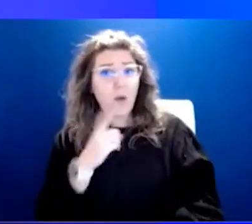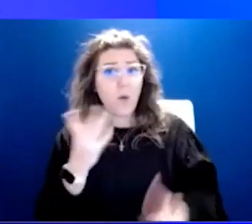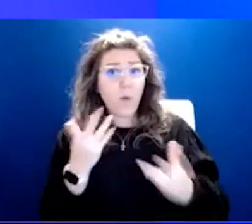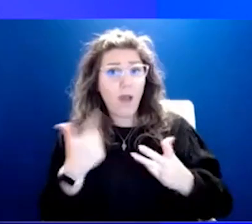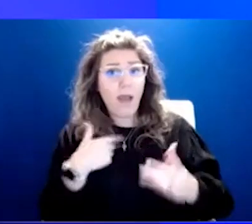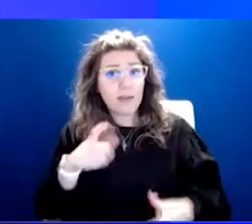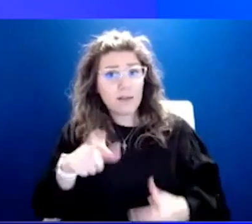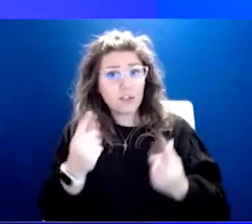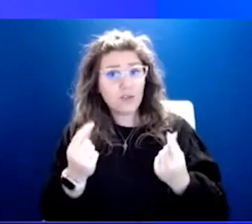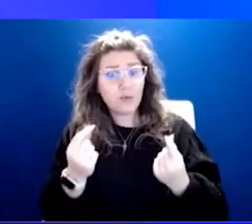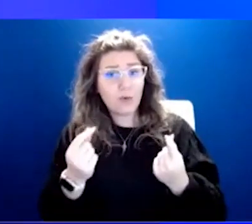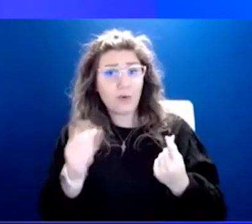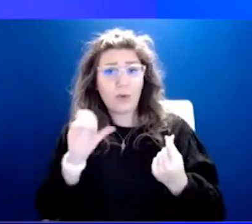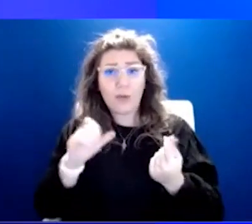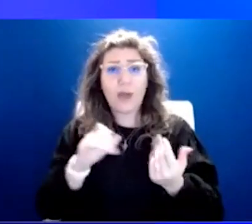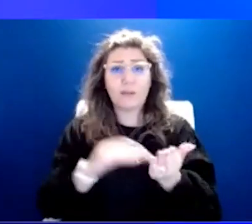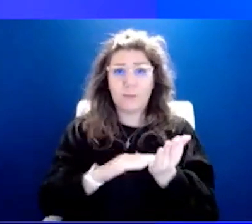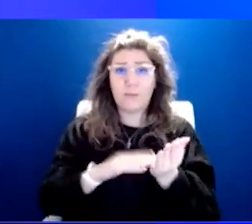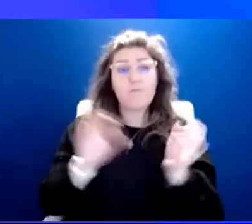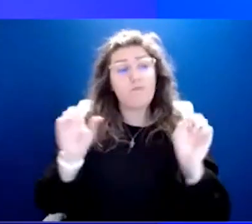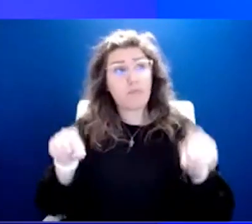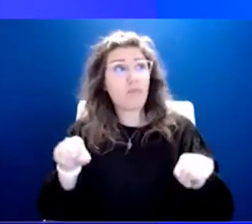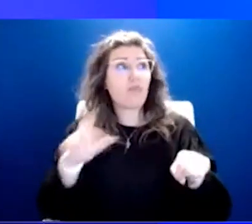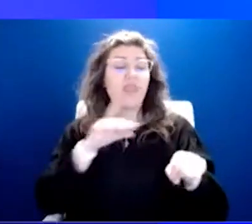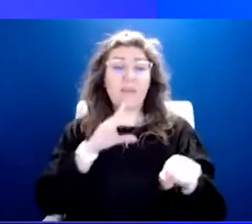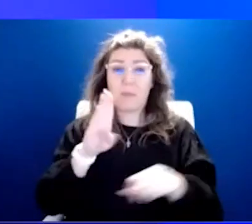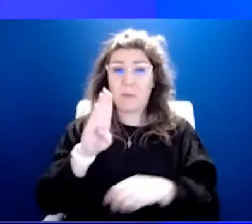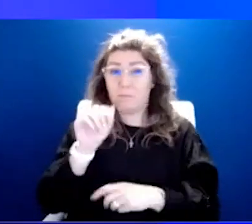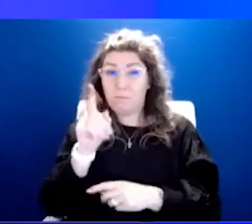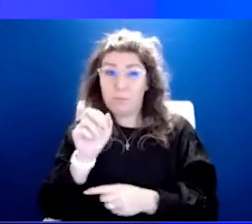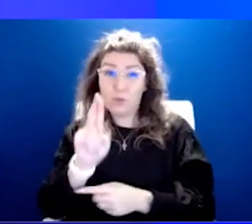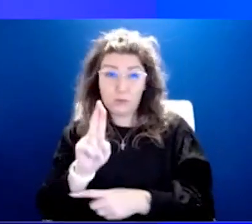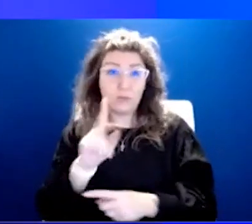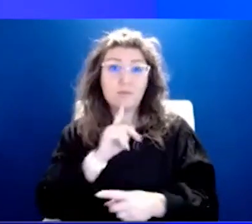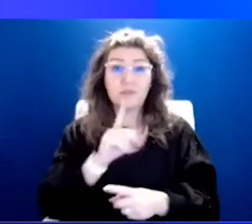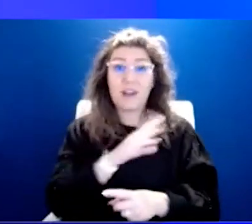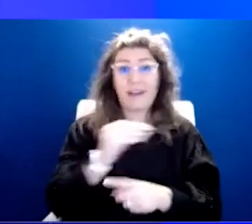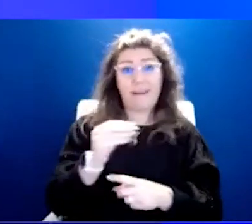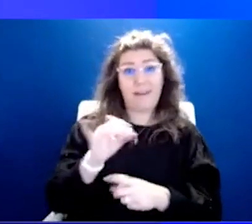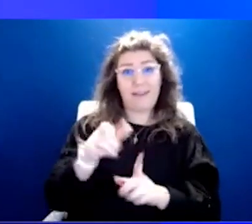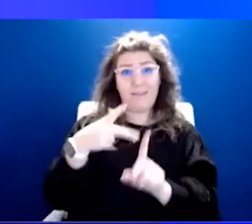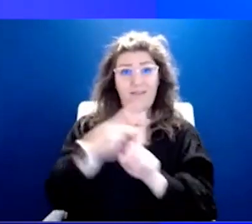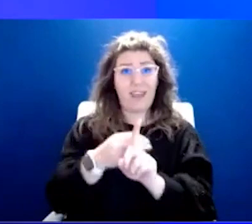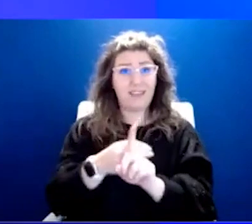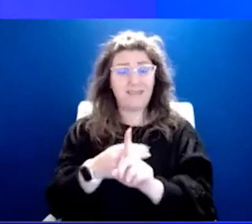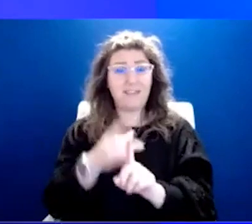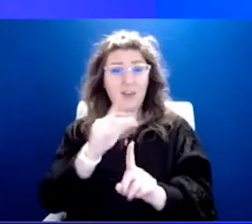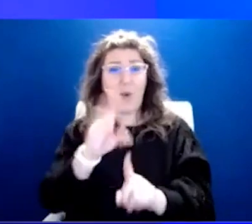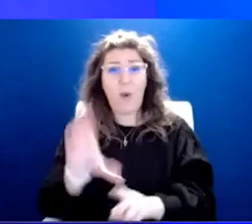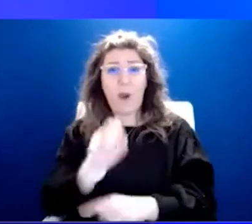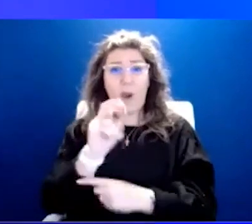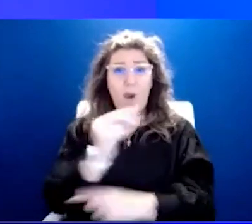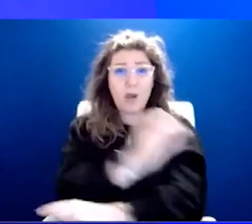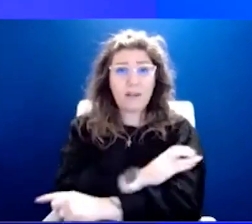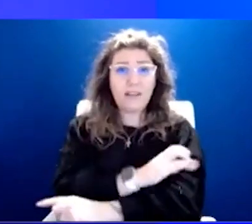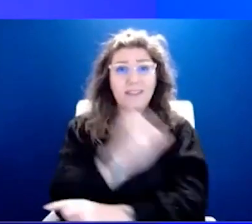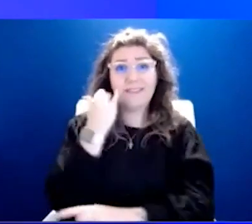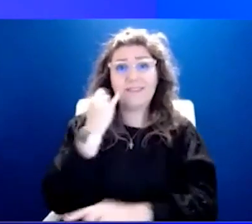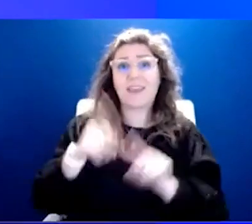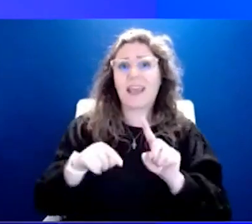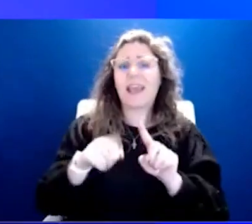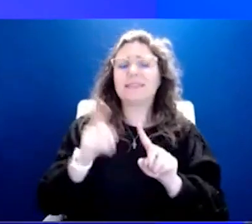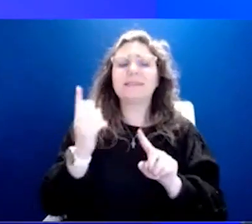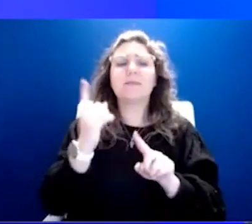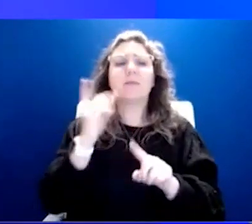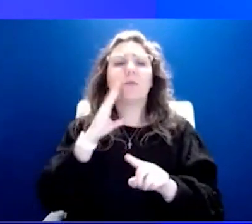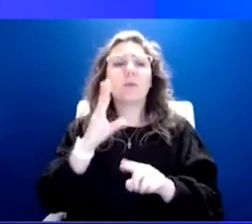doctor probably can get you boosted, probably can get that vaccine right in your own clinic. If they can't, then they'll have something set up where you can get